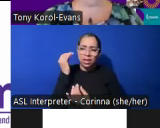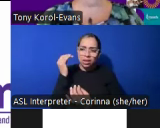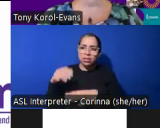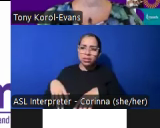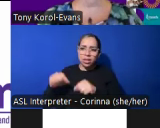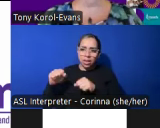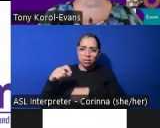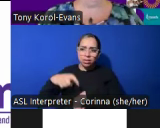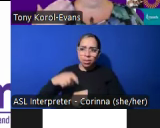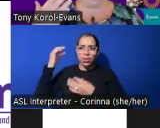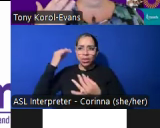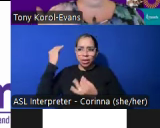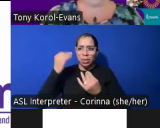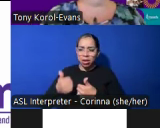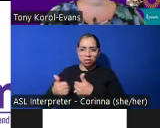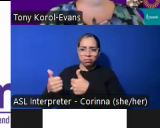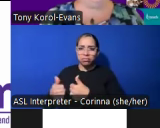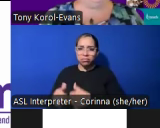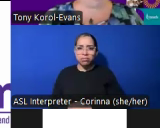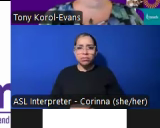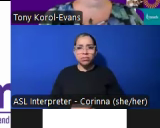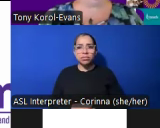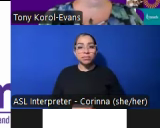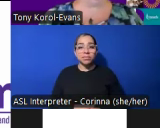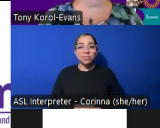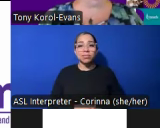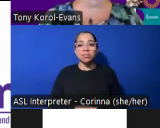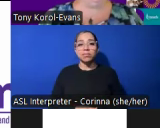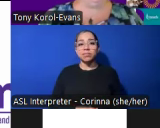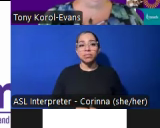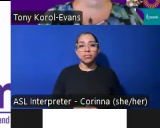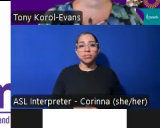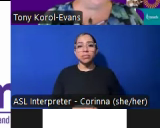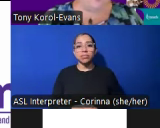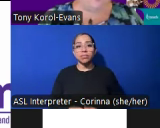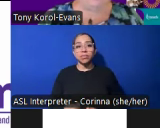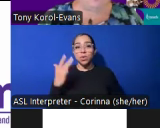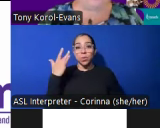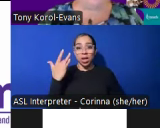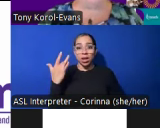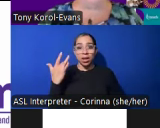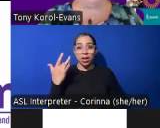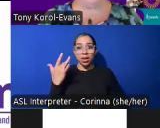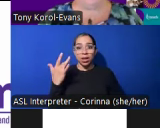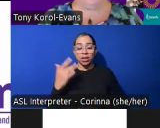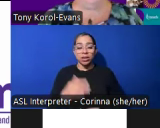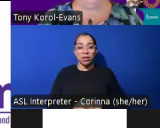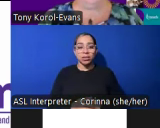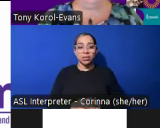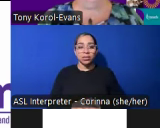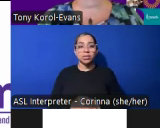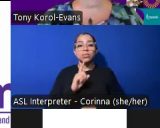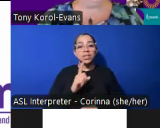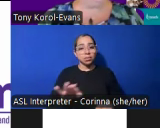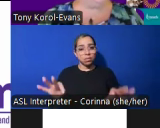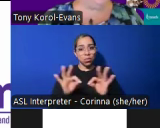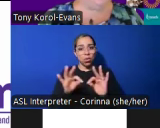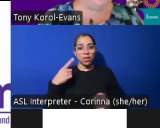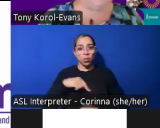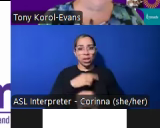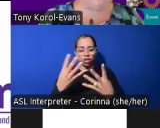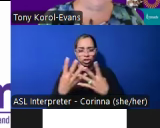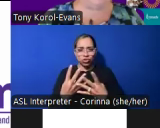it. Here is why it is so important that we're screening for not